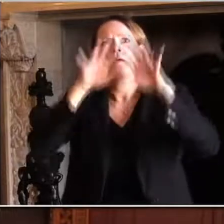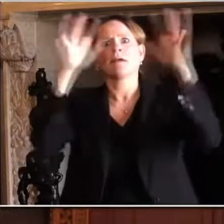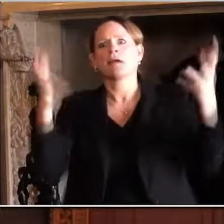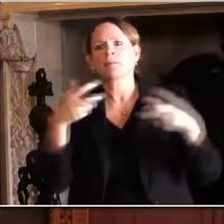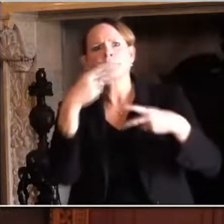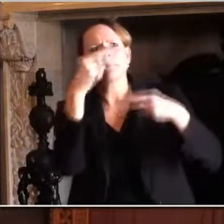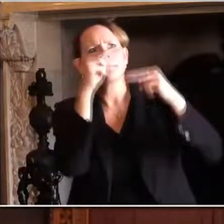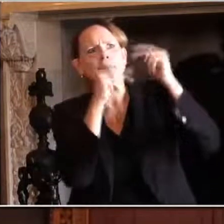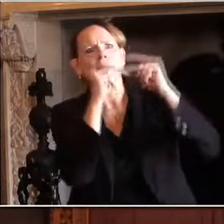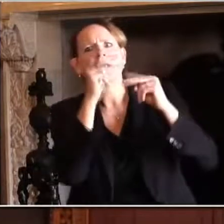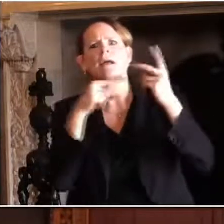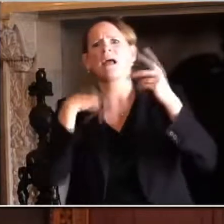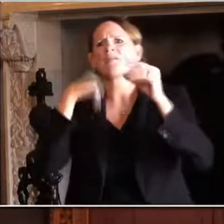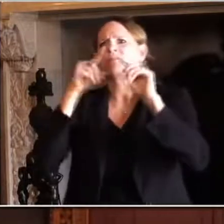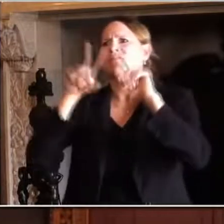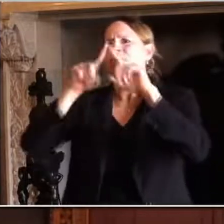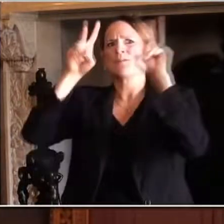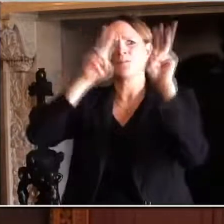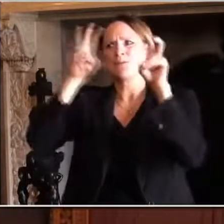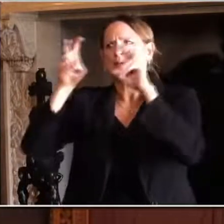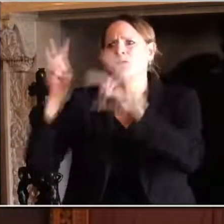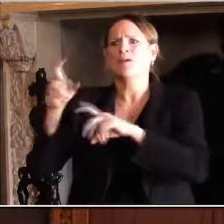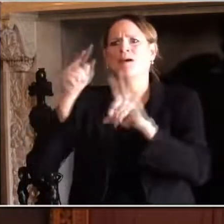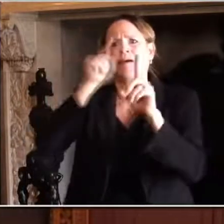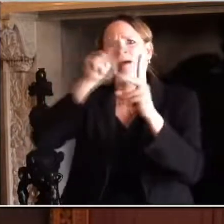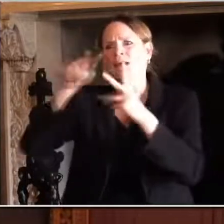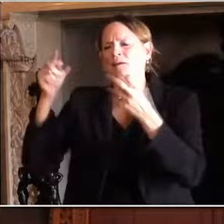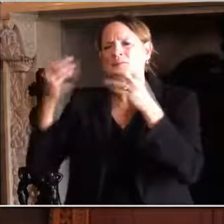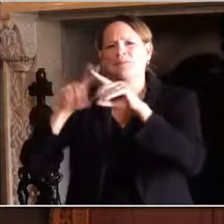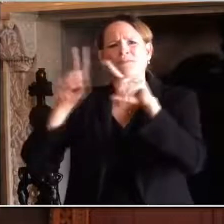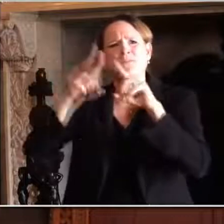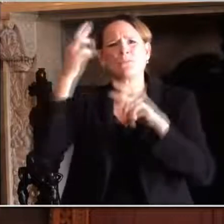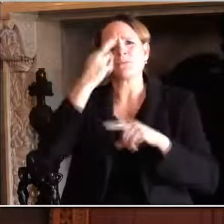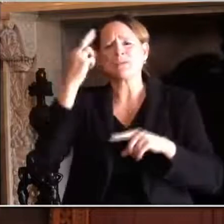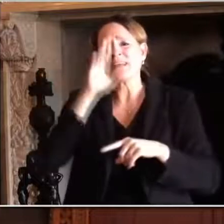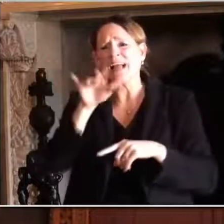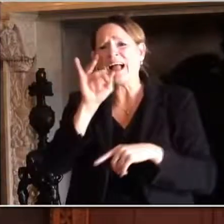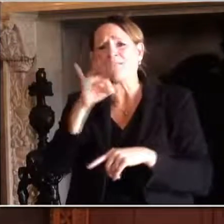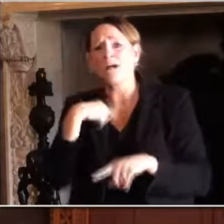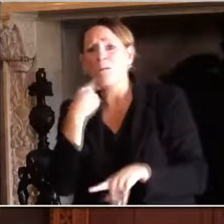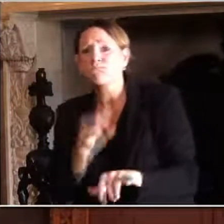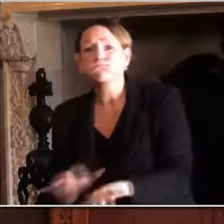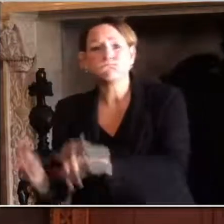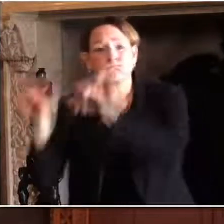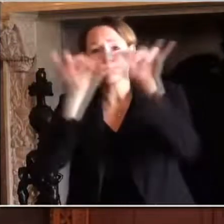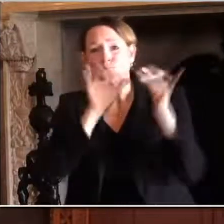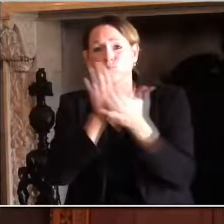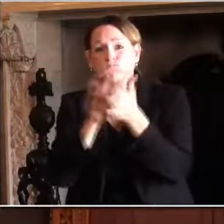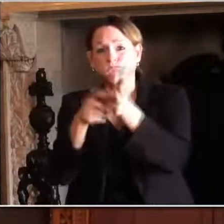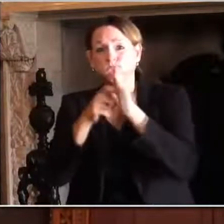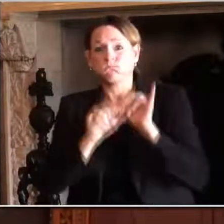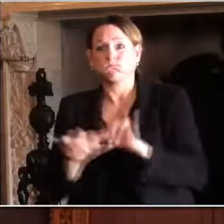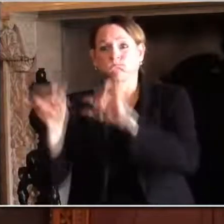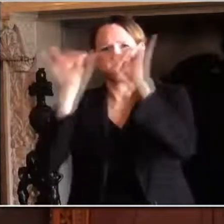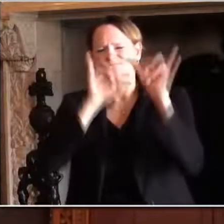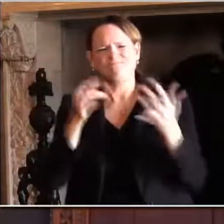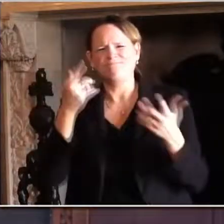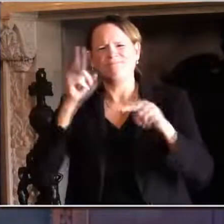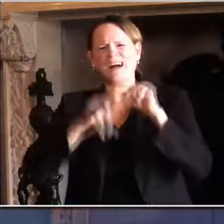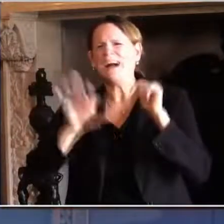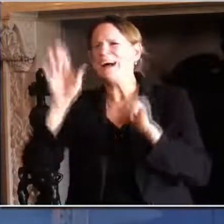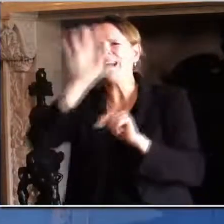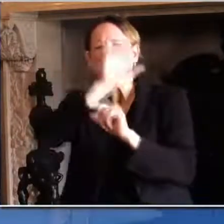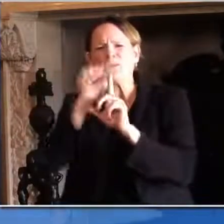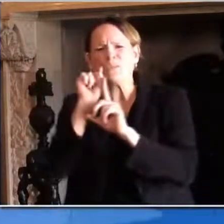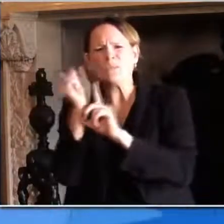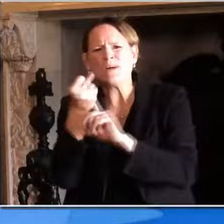then having a standardized approach, at least at this time, doesn't make sense to me. Thank